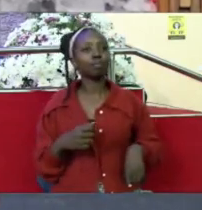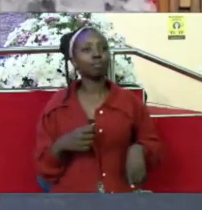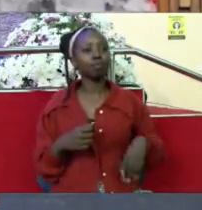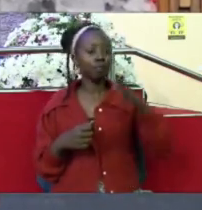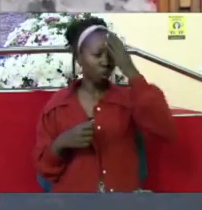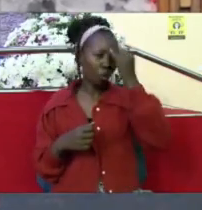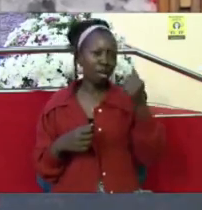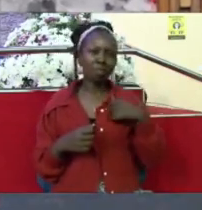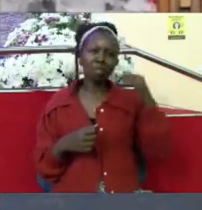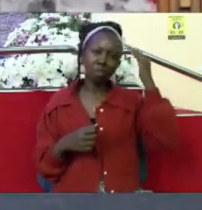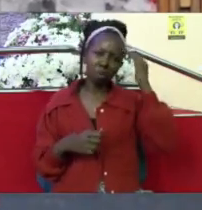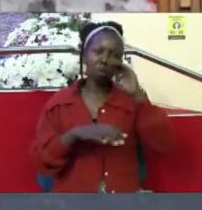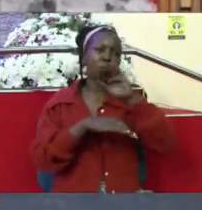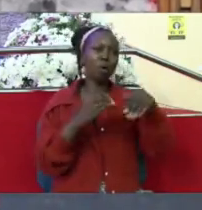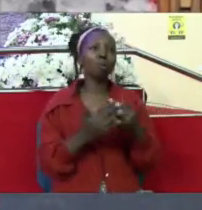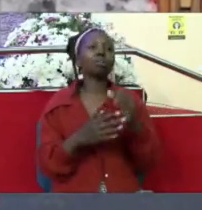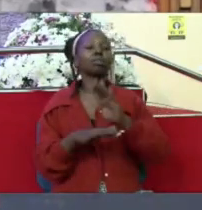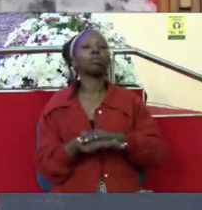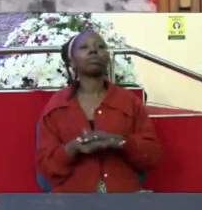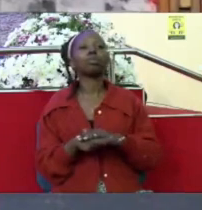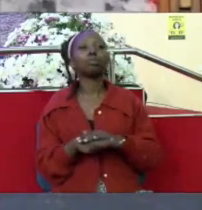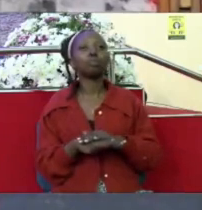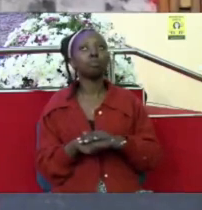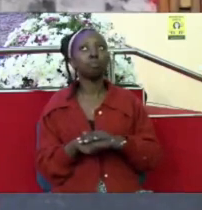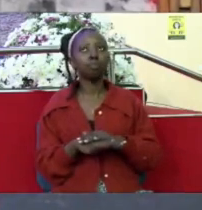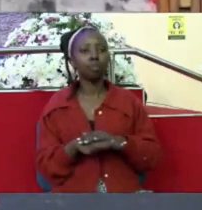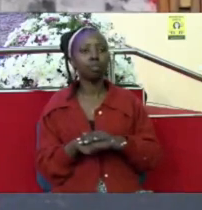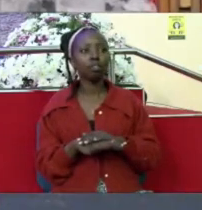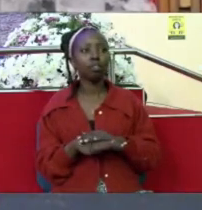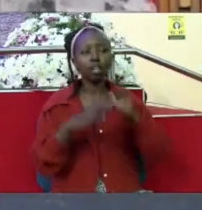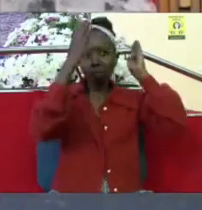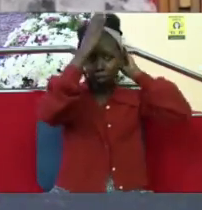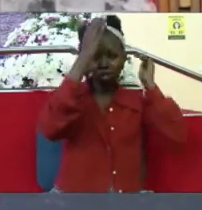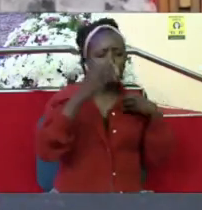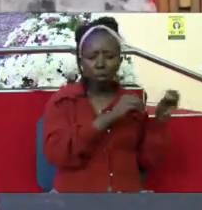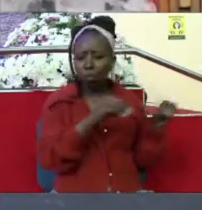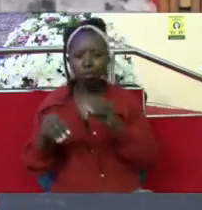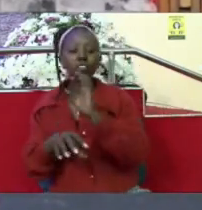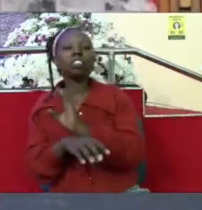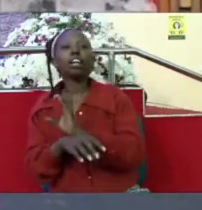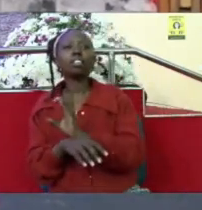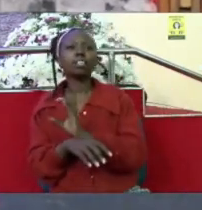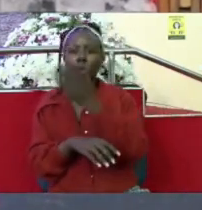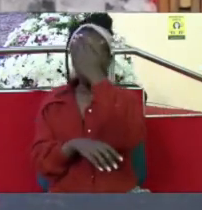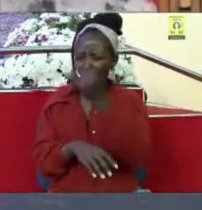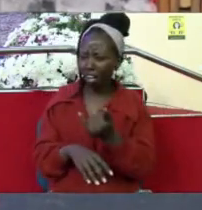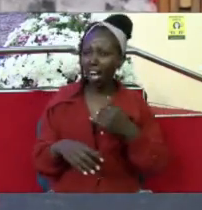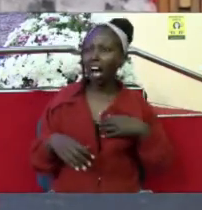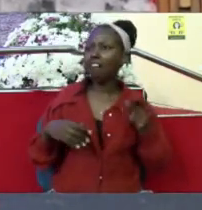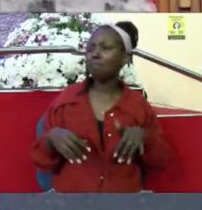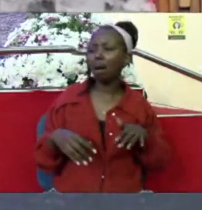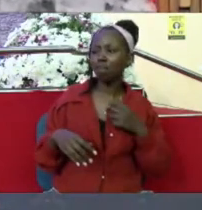know it is well. Because najua iko vema. Oh, Bishop, nimehama kanisa. Umehama kwa nini? Kuna mama mmoja aliniangalia